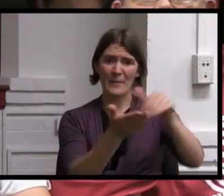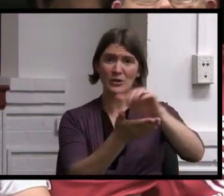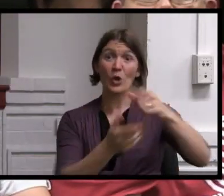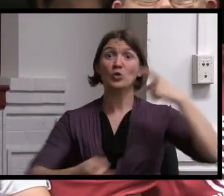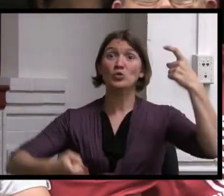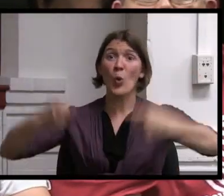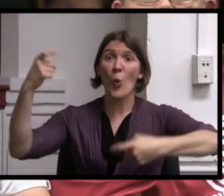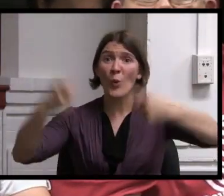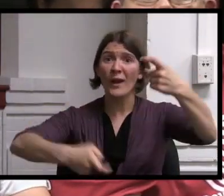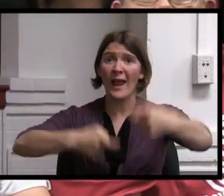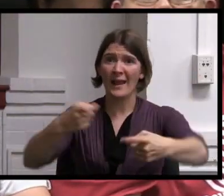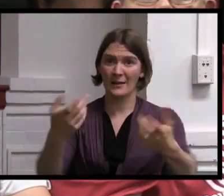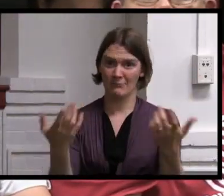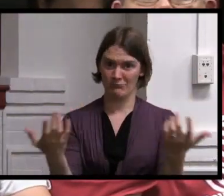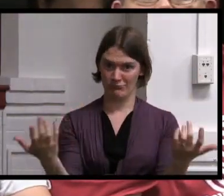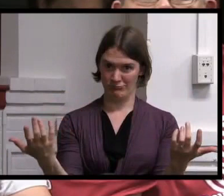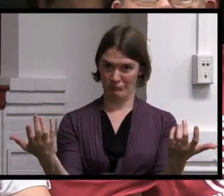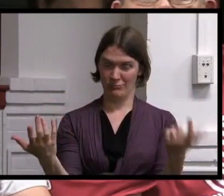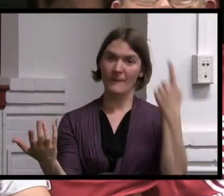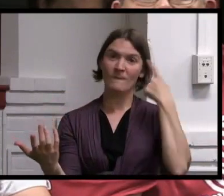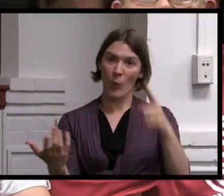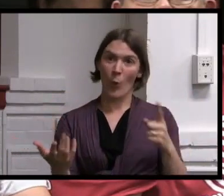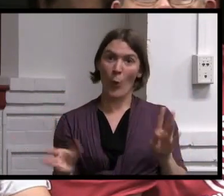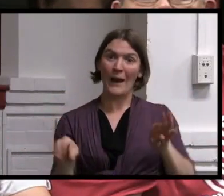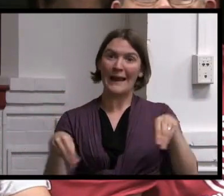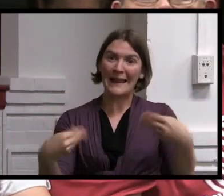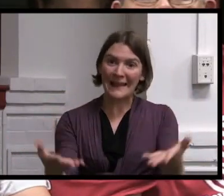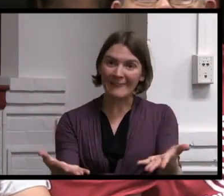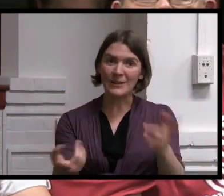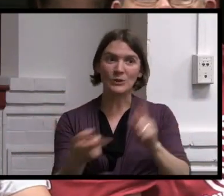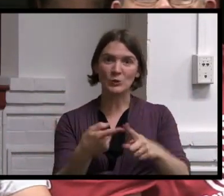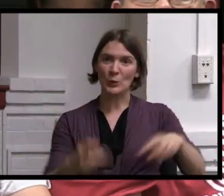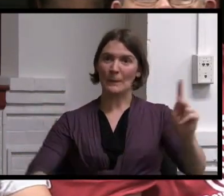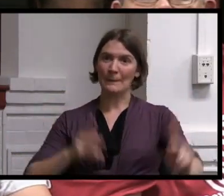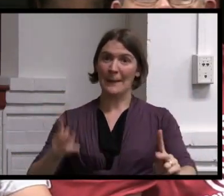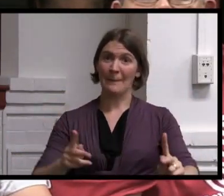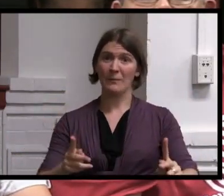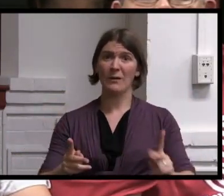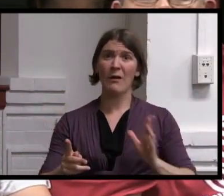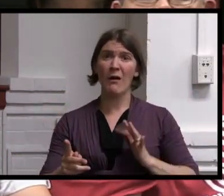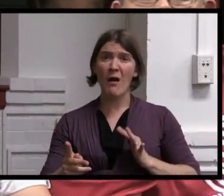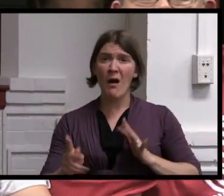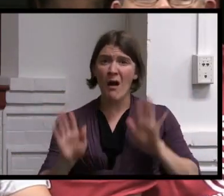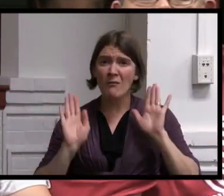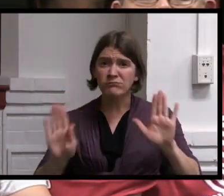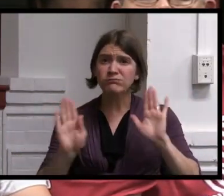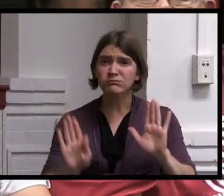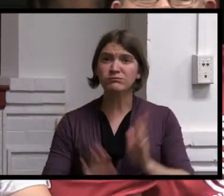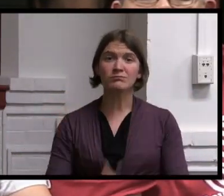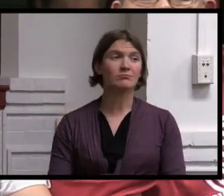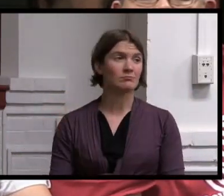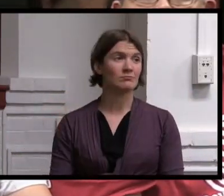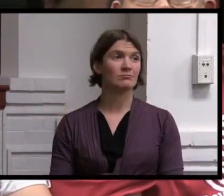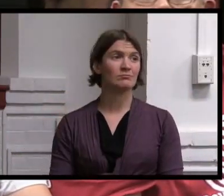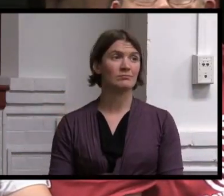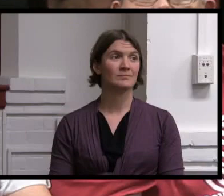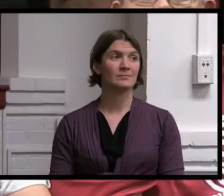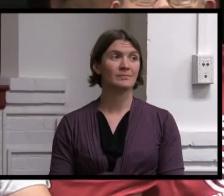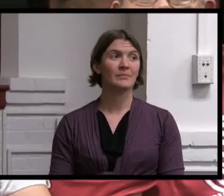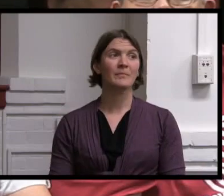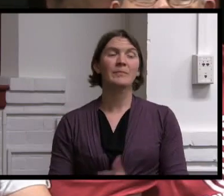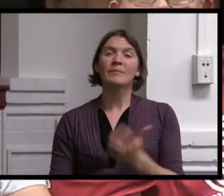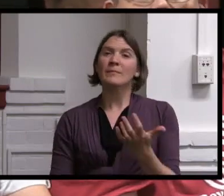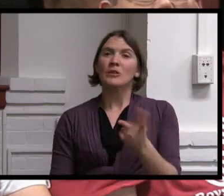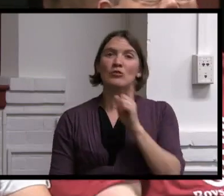donated for giving people in our community. That's outstanding. And so there